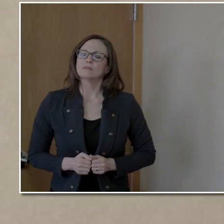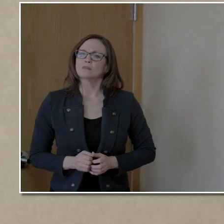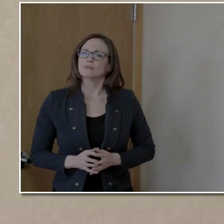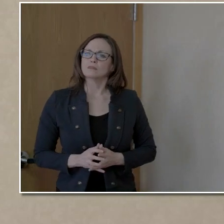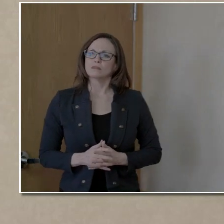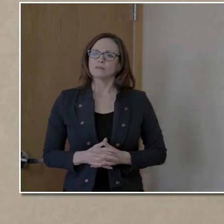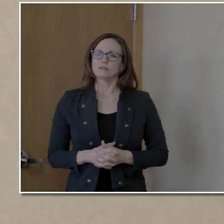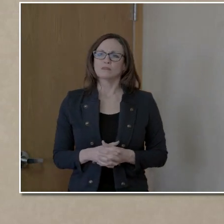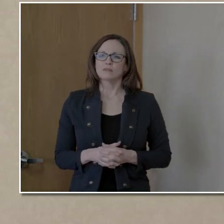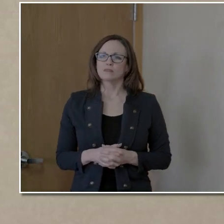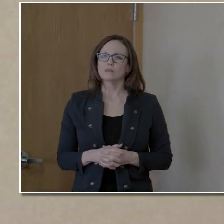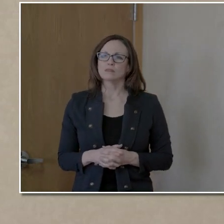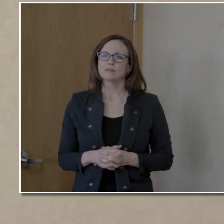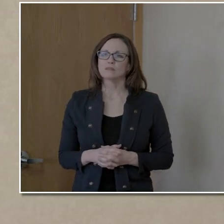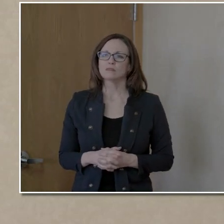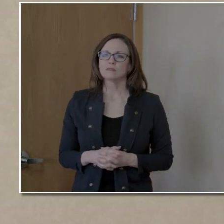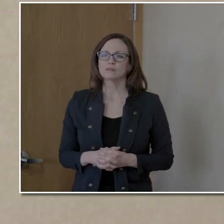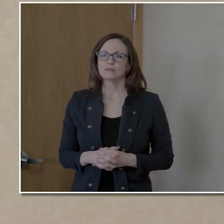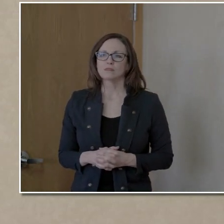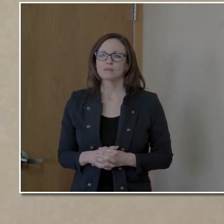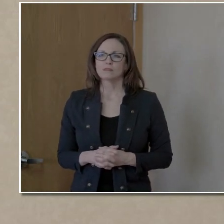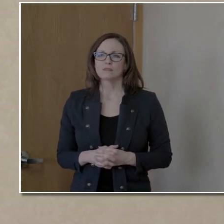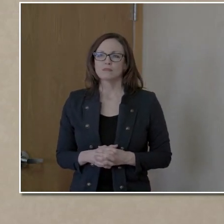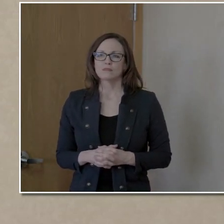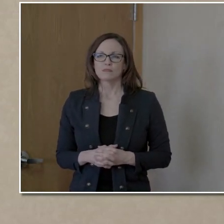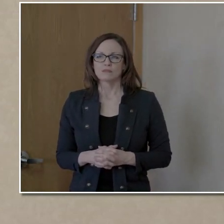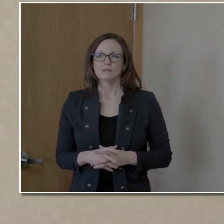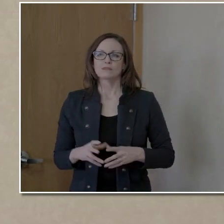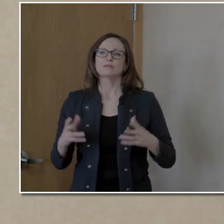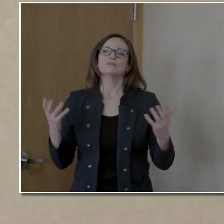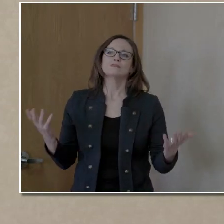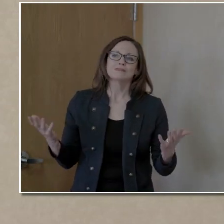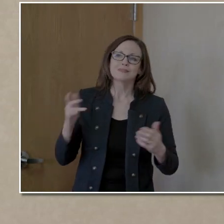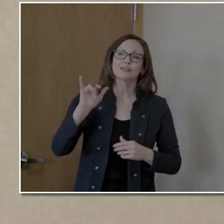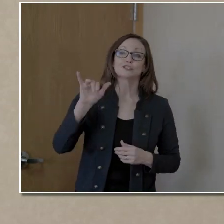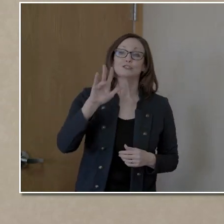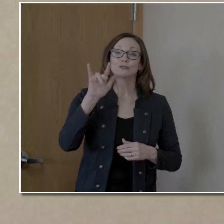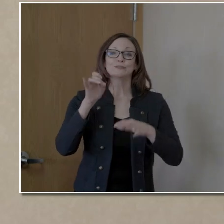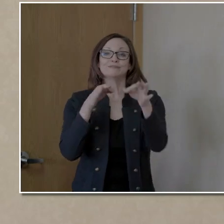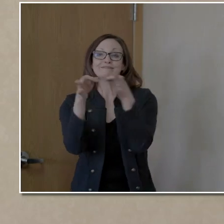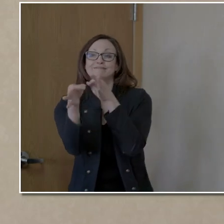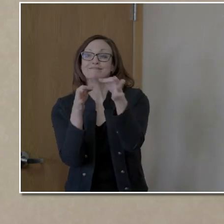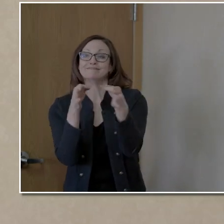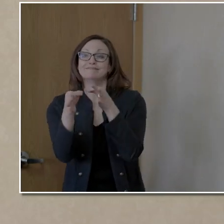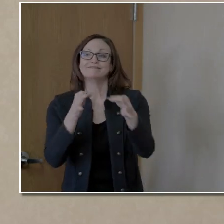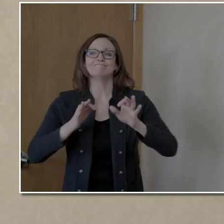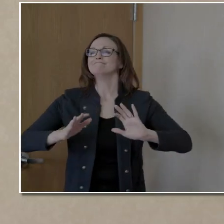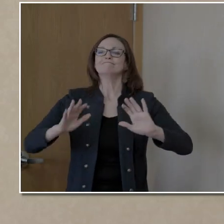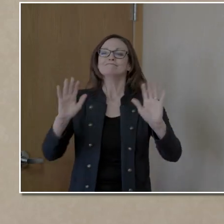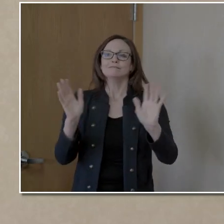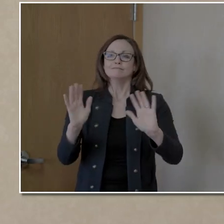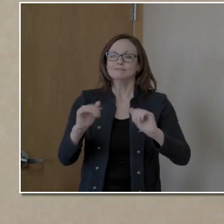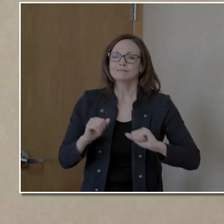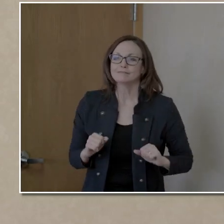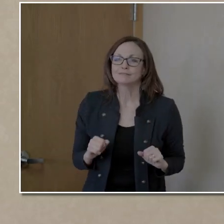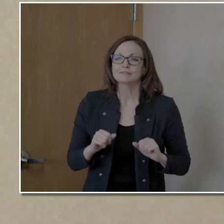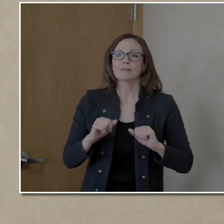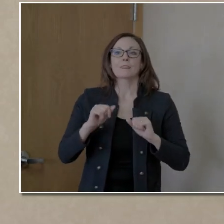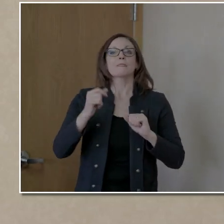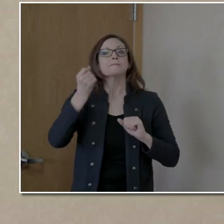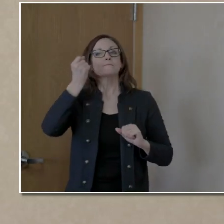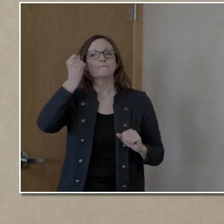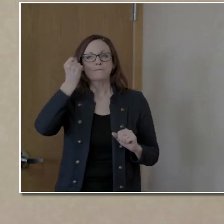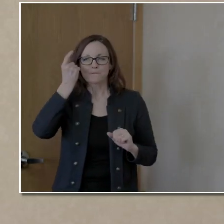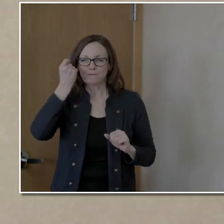test unless people were seriously ill or had been in contact with someone known to